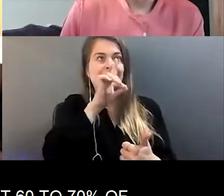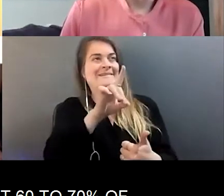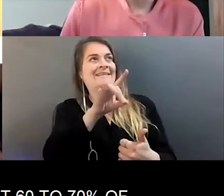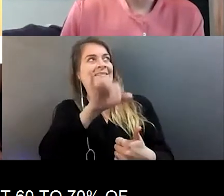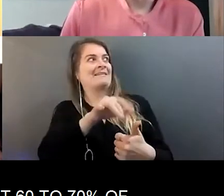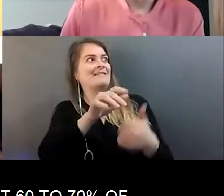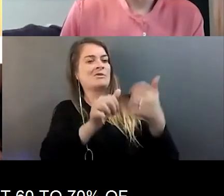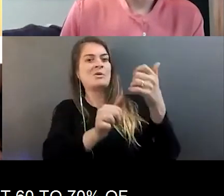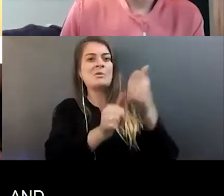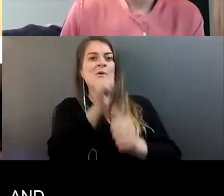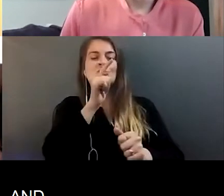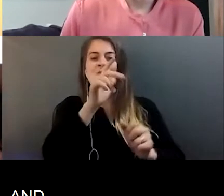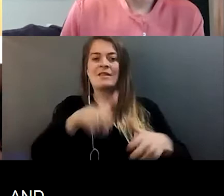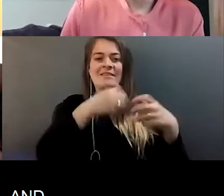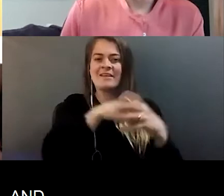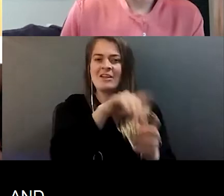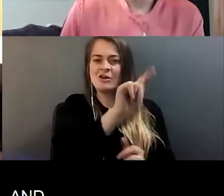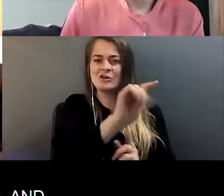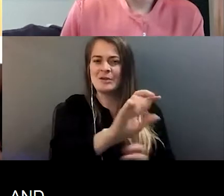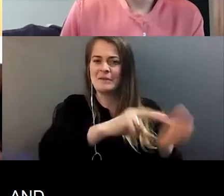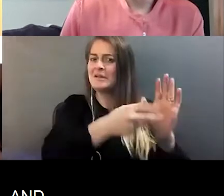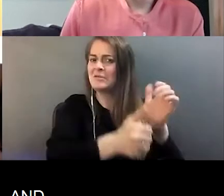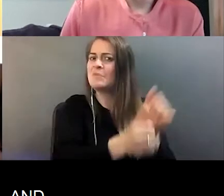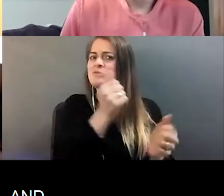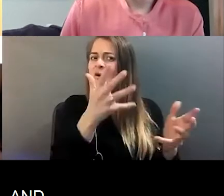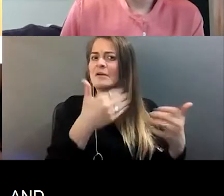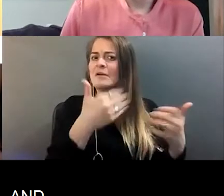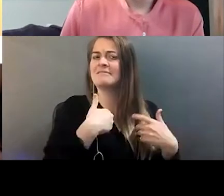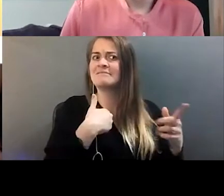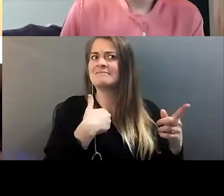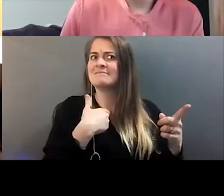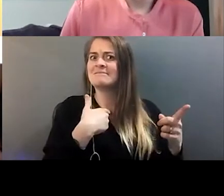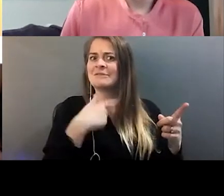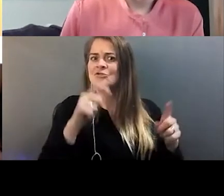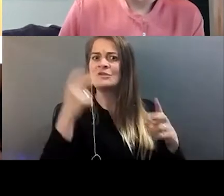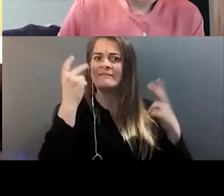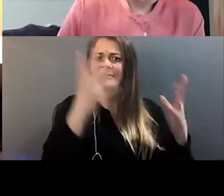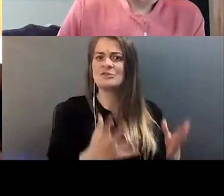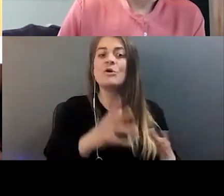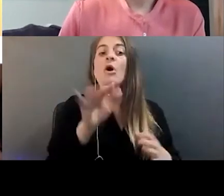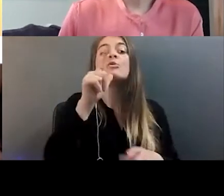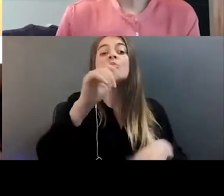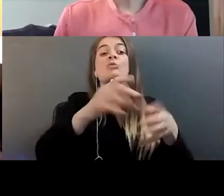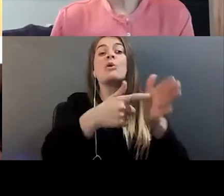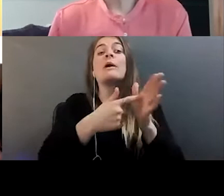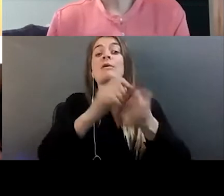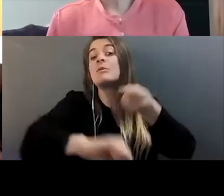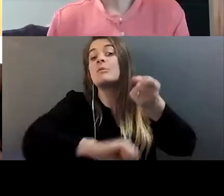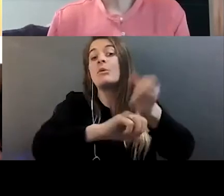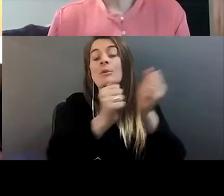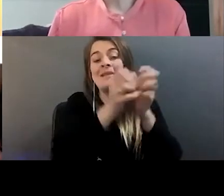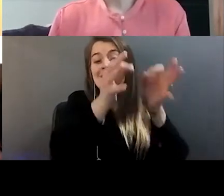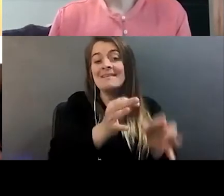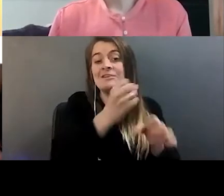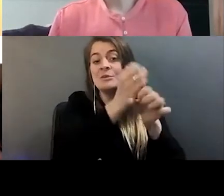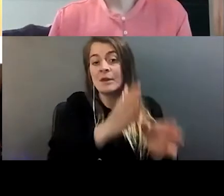70% of our residents right there. And visits for supported decision-making. So apropos the comments about